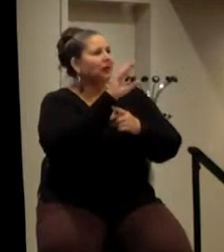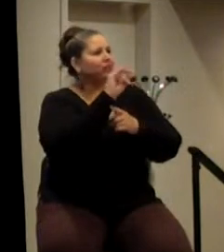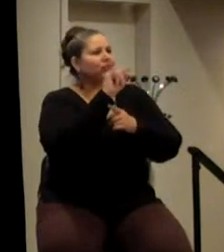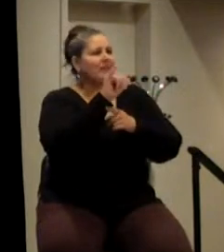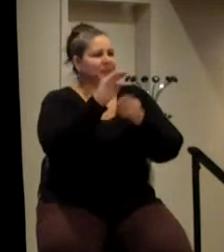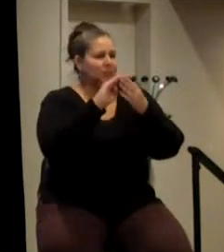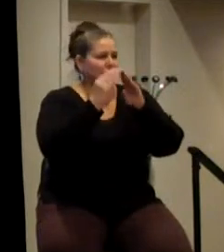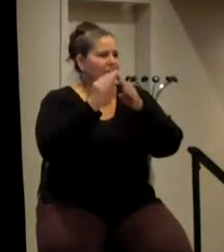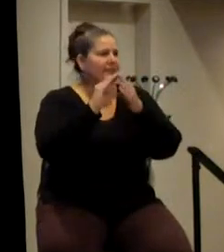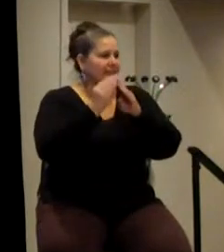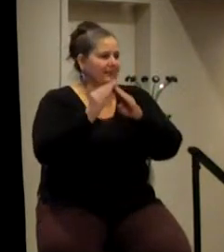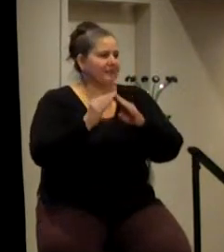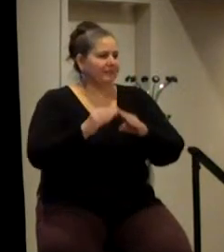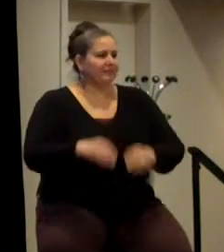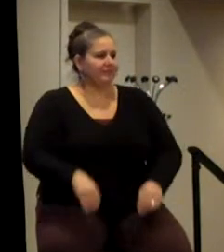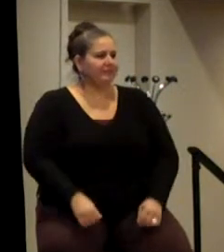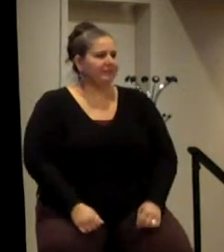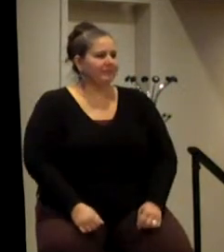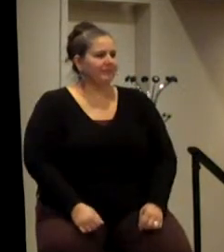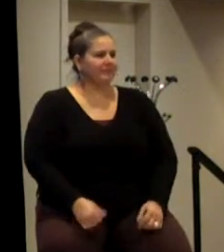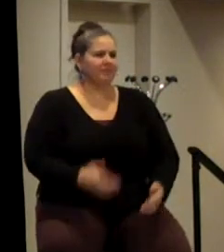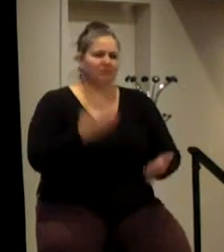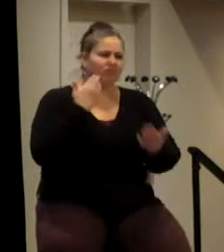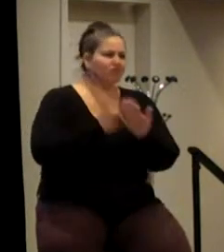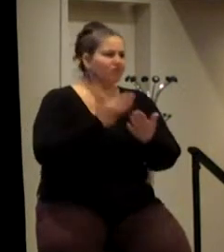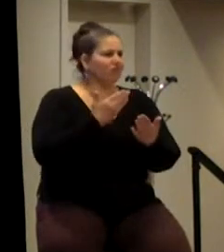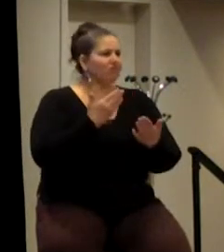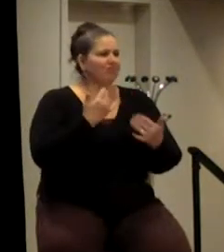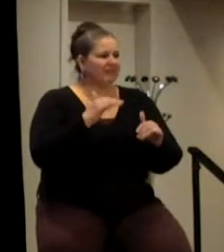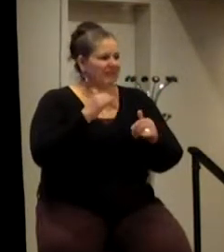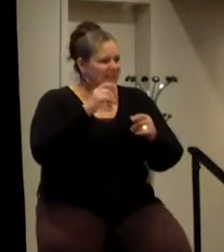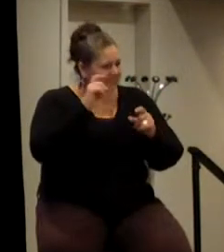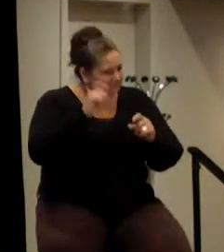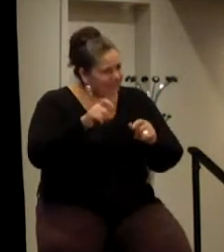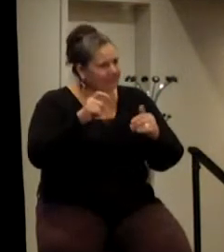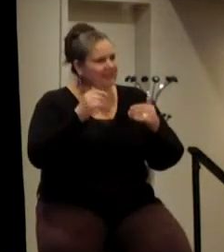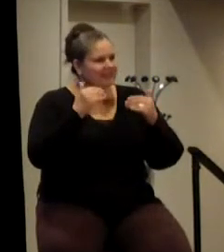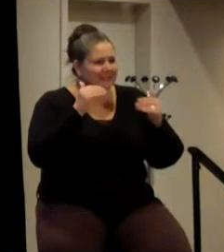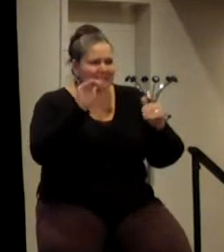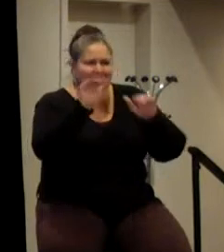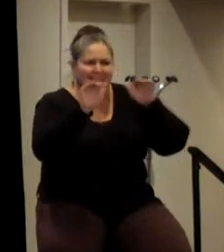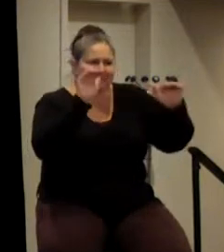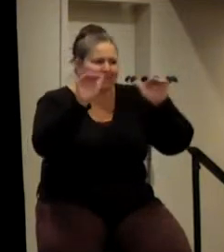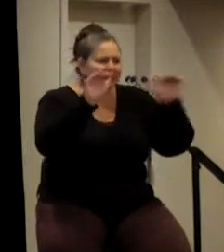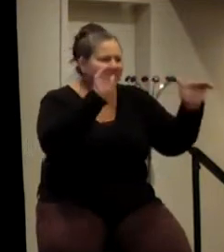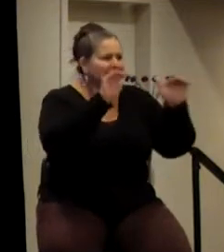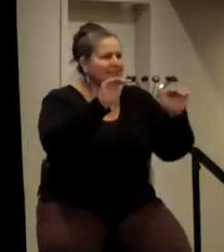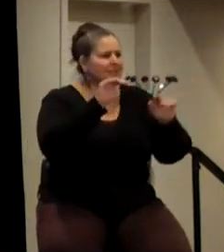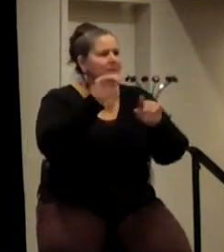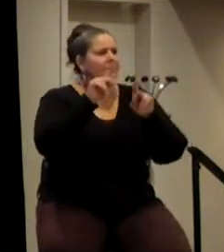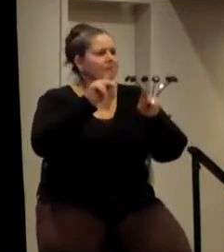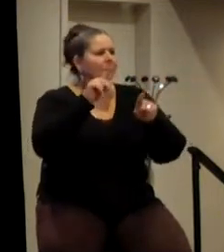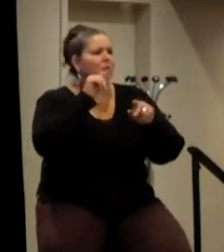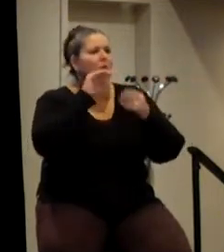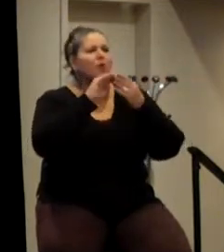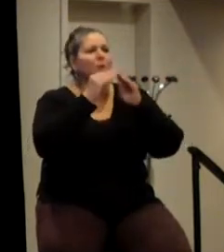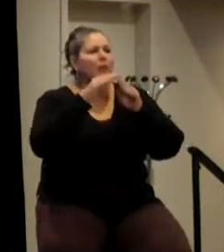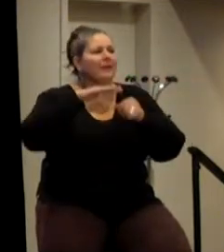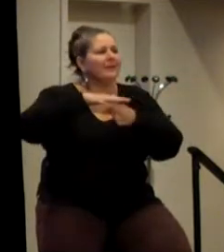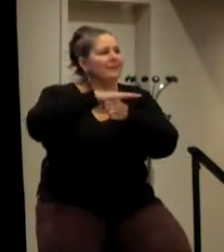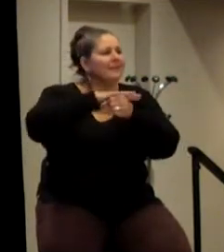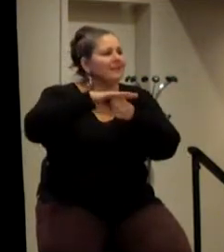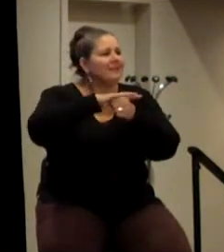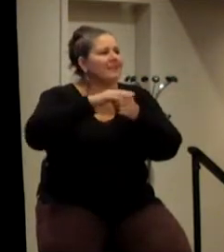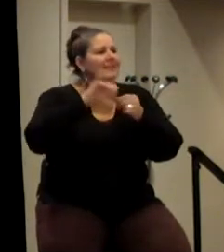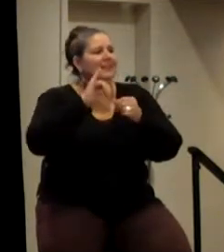need to intentionally get into our communities within the city of Syracuse, our African-American